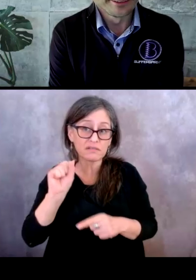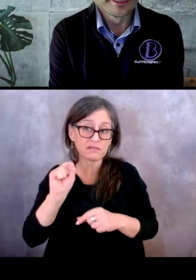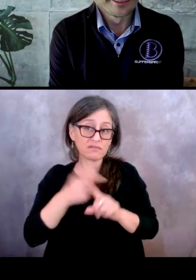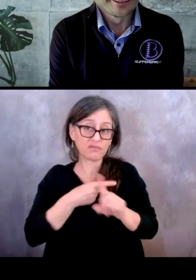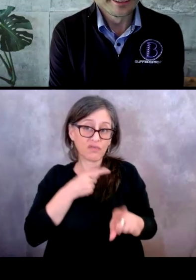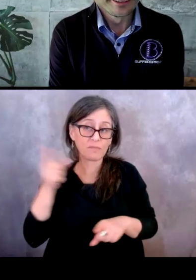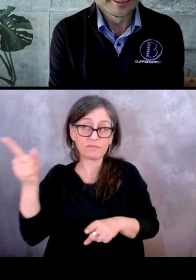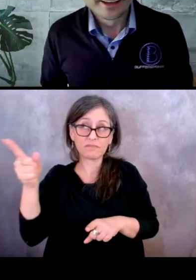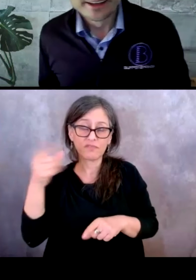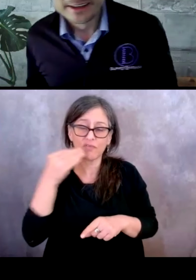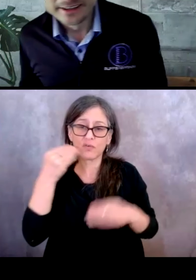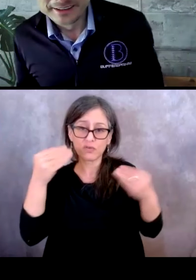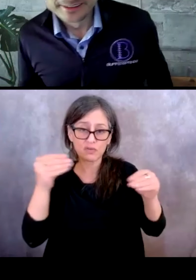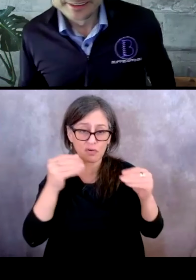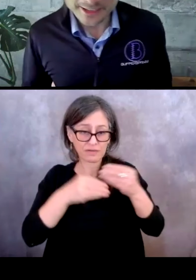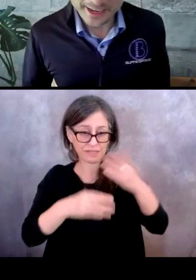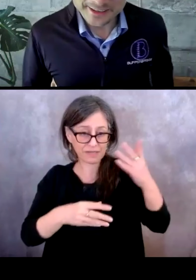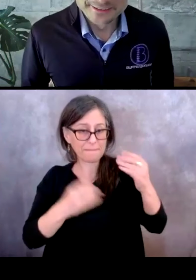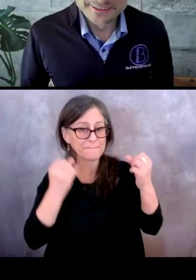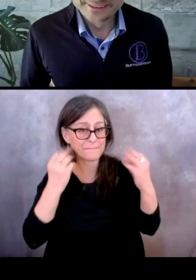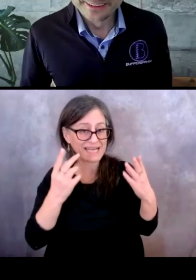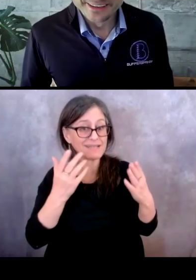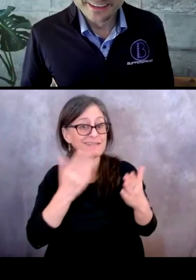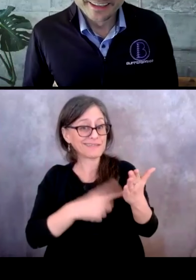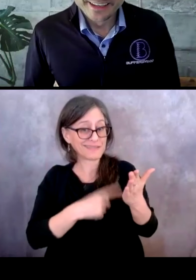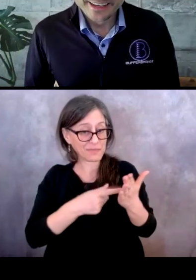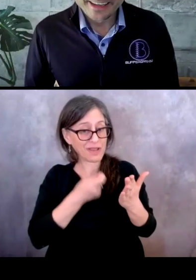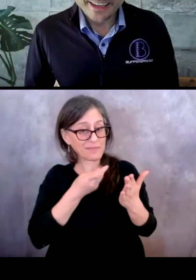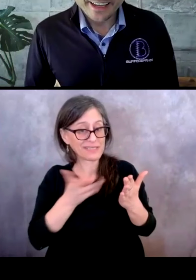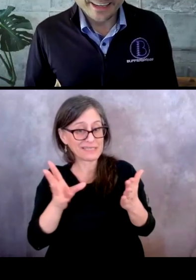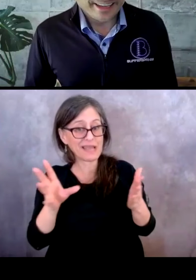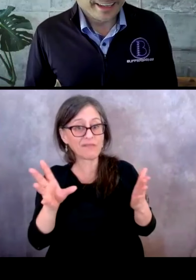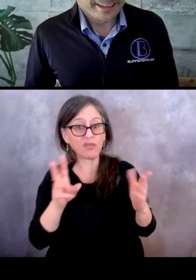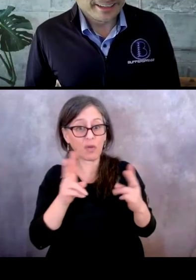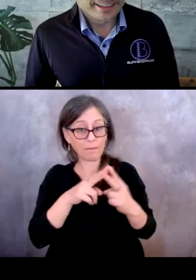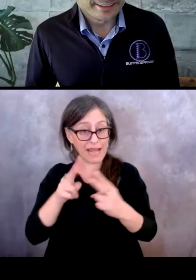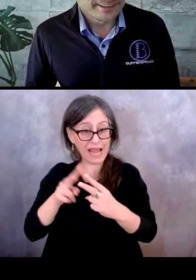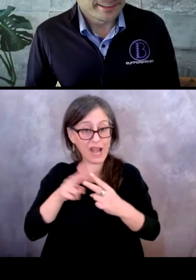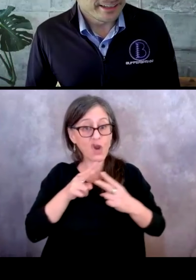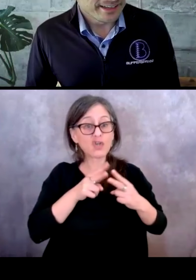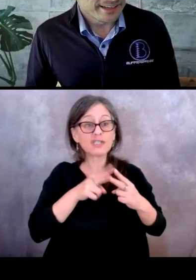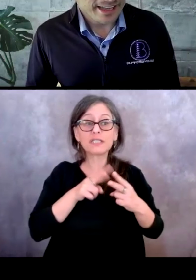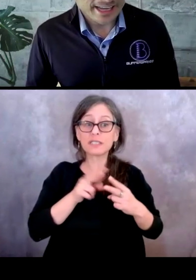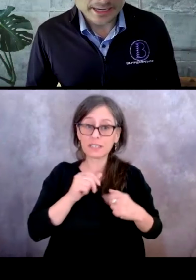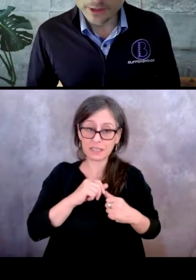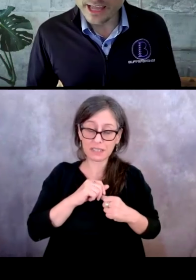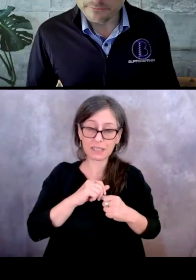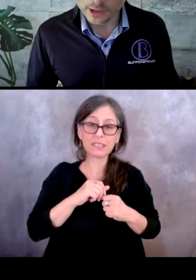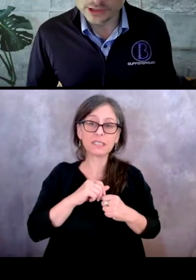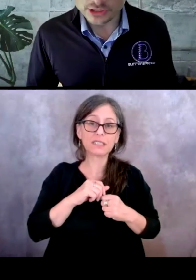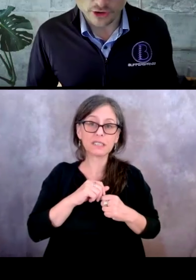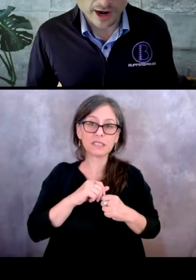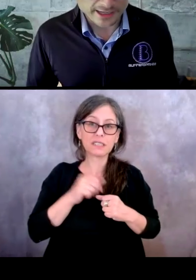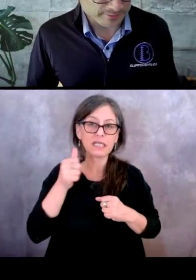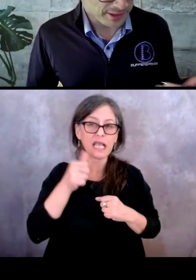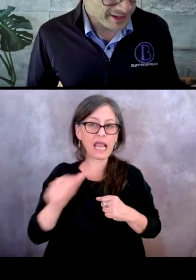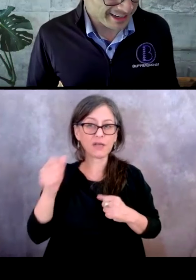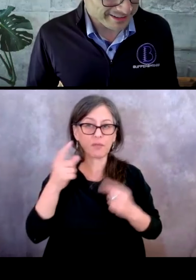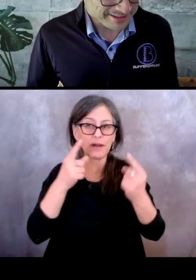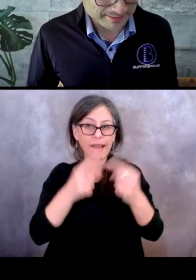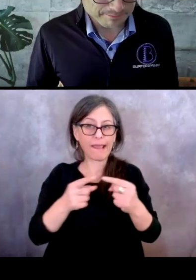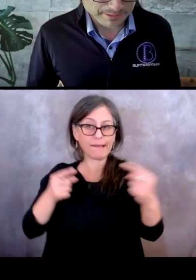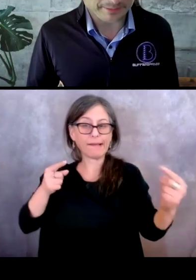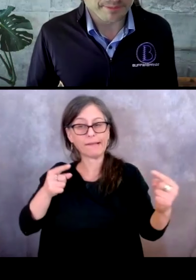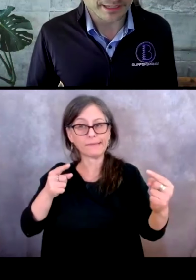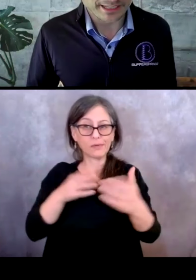Anyone? Yeah, we got a bunch. Some have multiple pairs. Some significant others do. Anyone adverse to Crocs? If you're